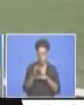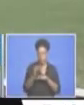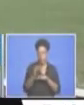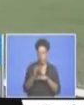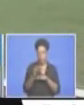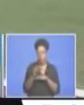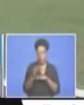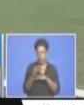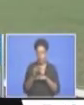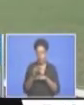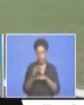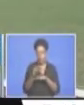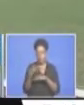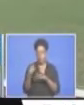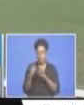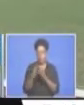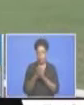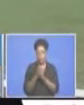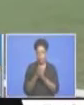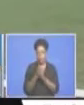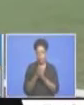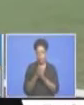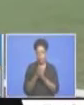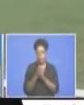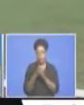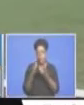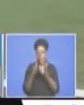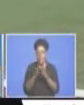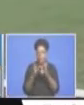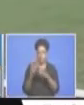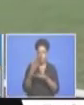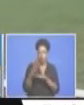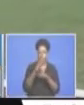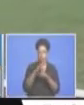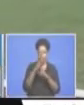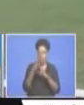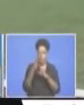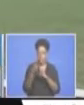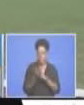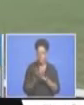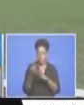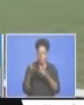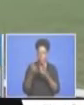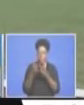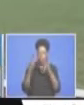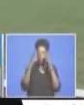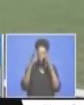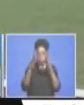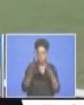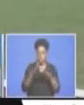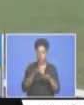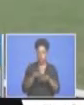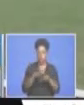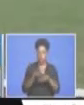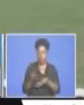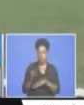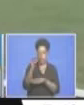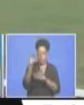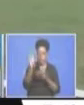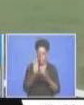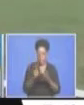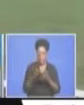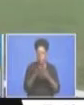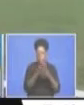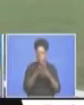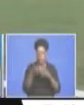NACAC, obviously it's a level beyond the region. It really focuses on the North and Central